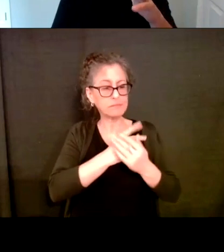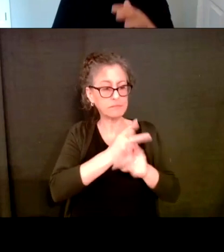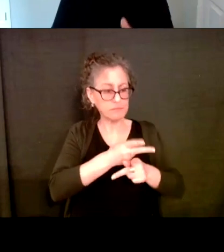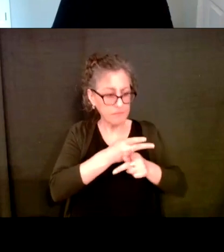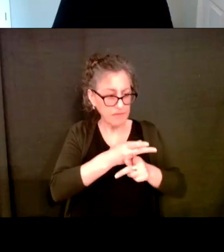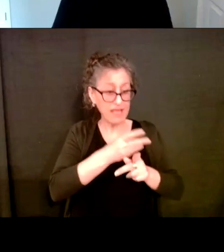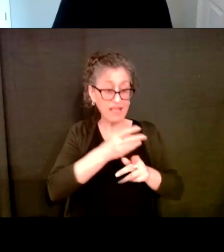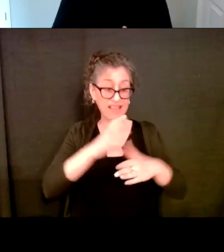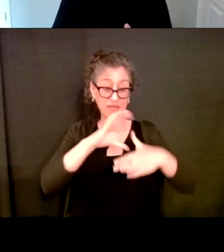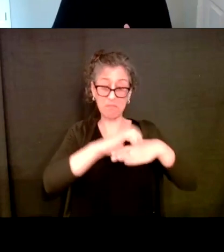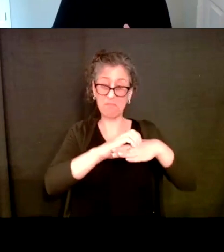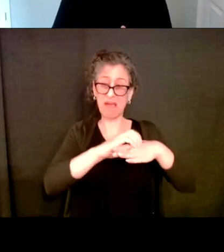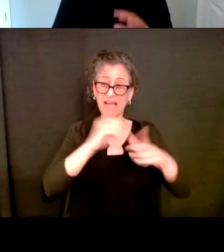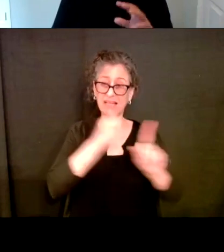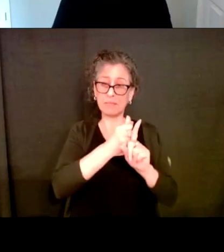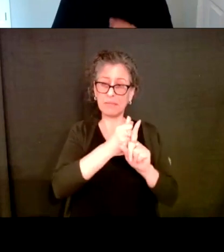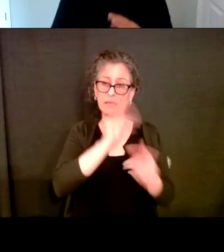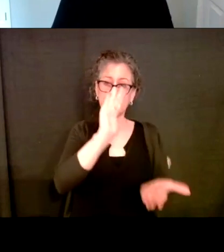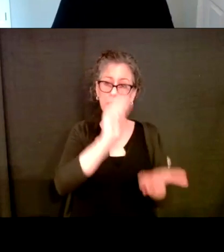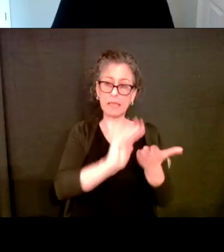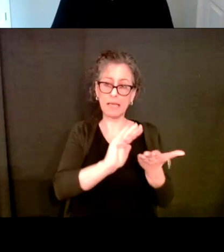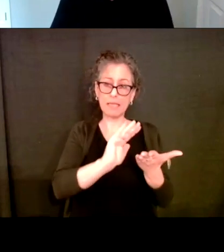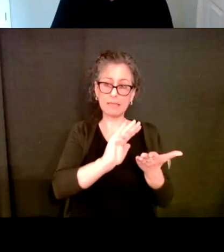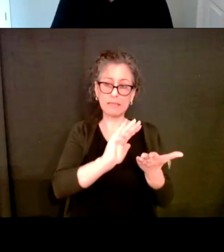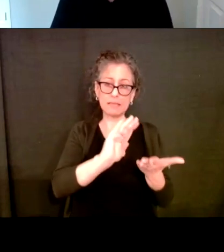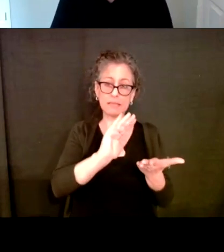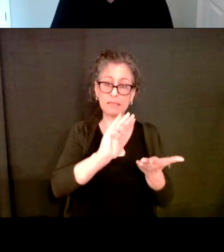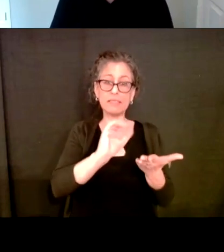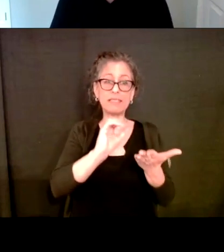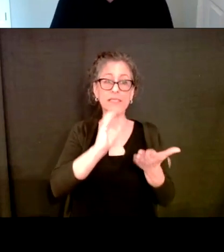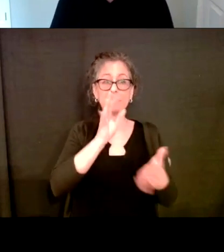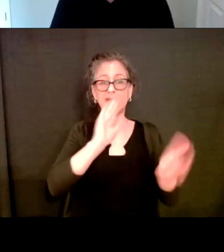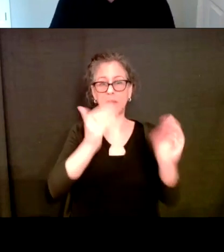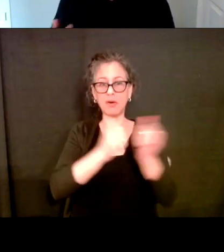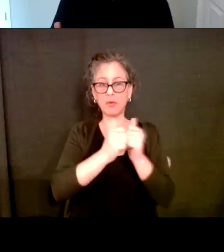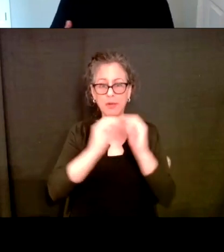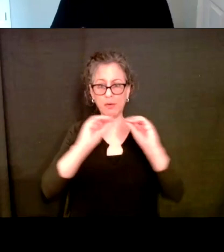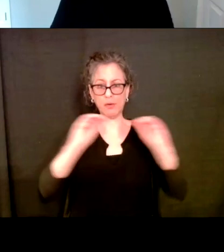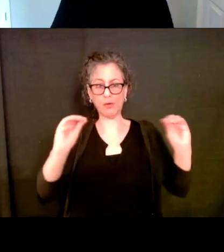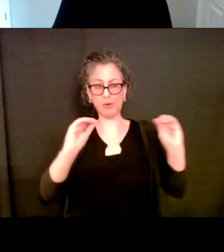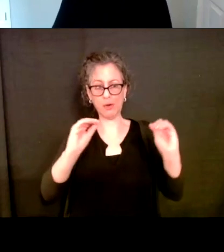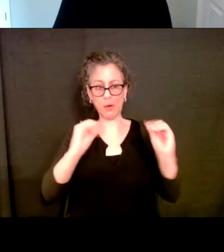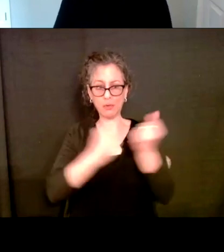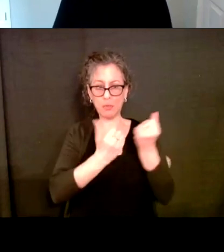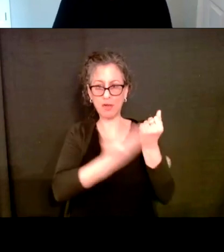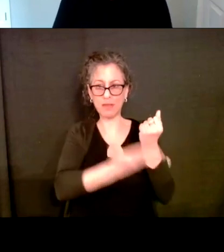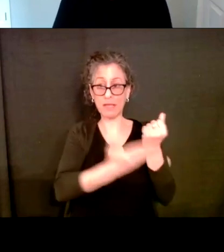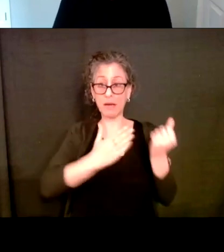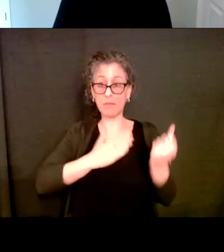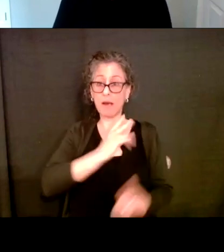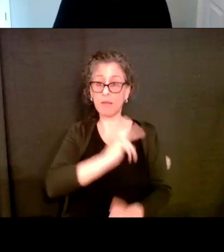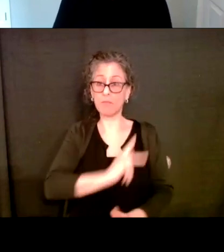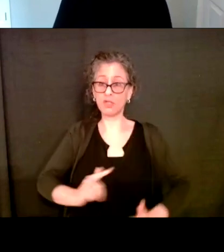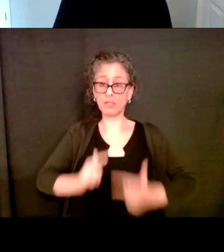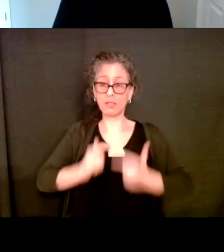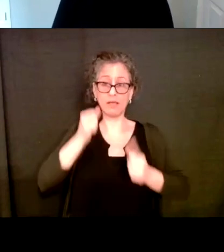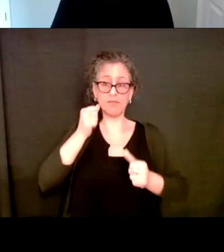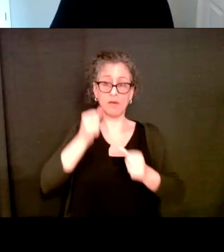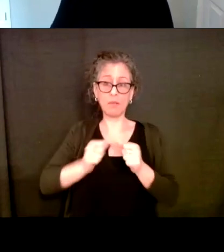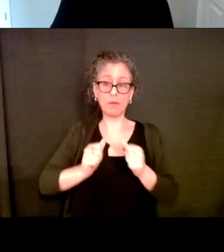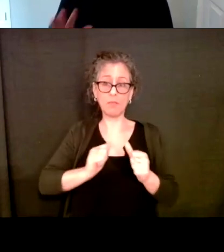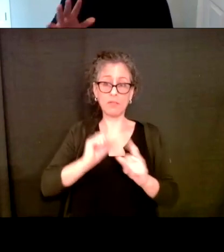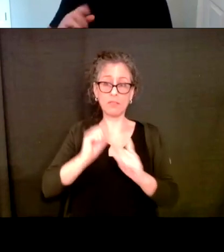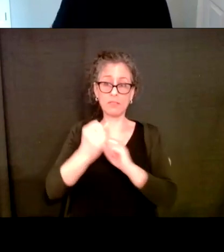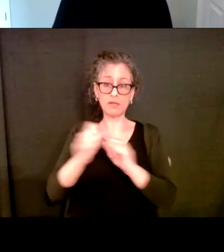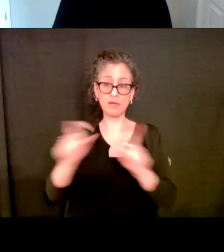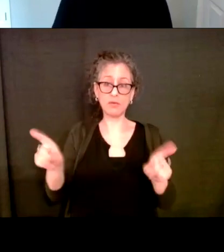suddenly significantly less than if somebody wasn't there. In my own personal life, I can recall a situation as